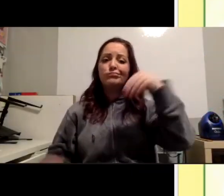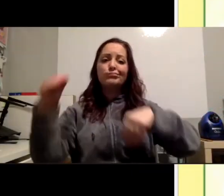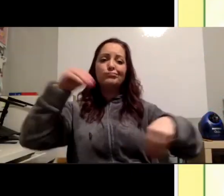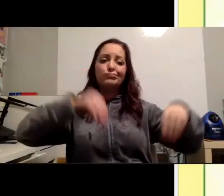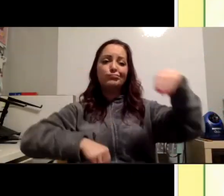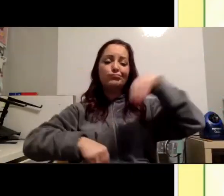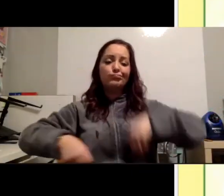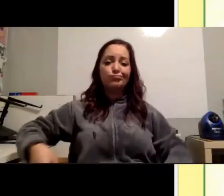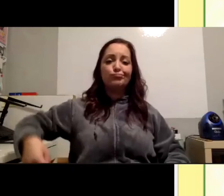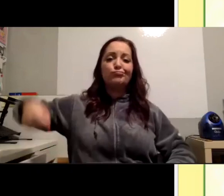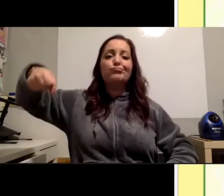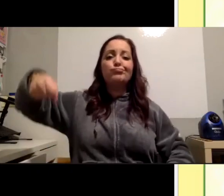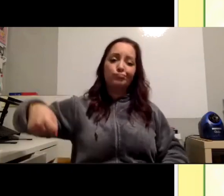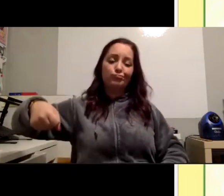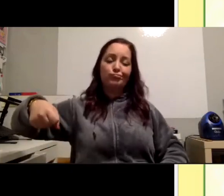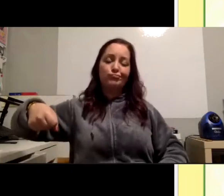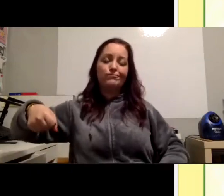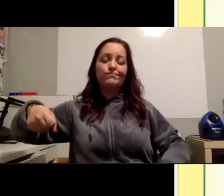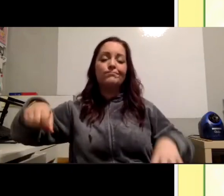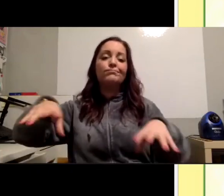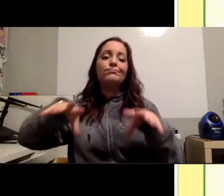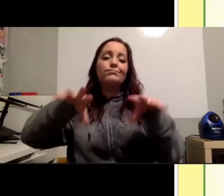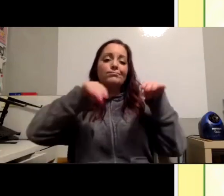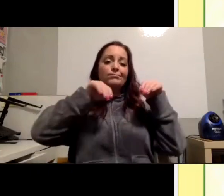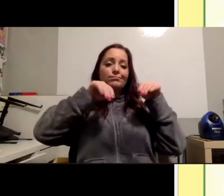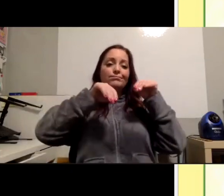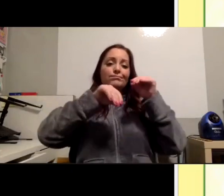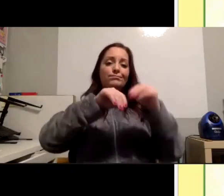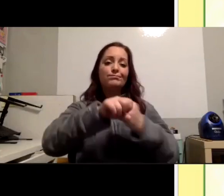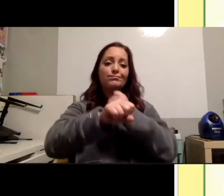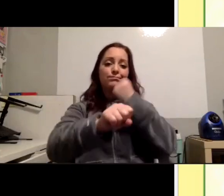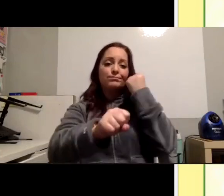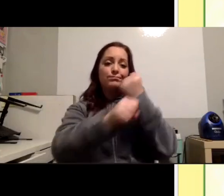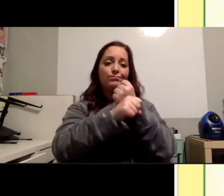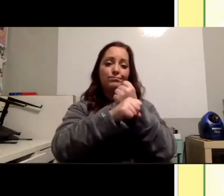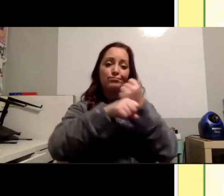Then Norman packed up his things,